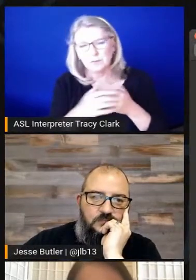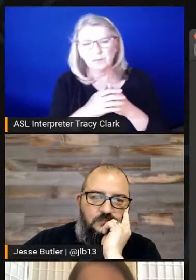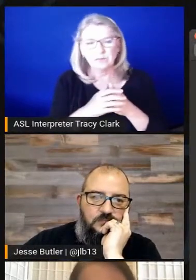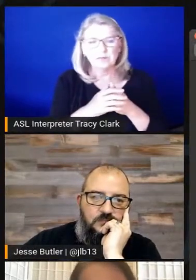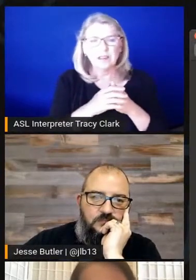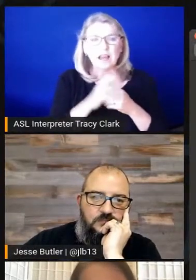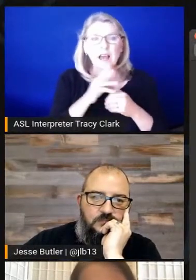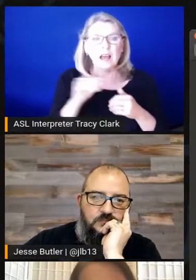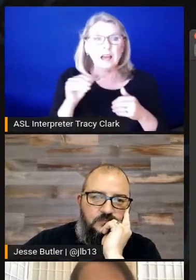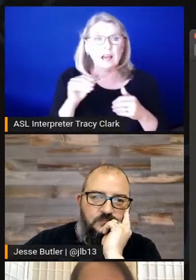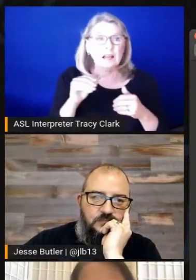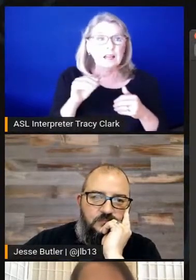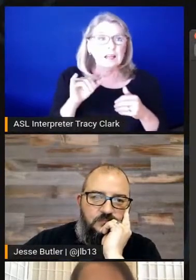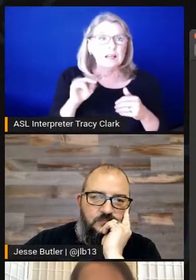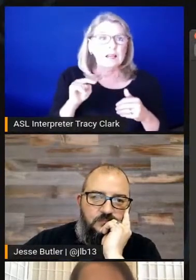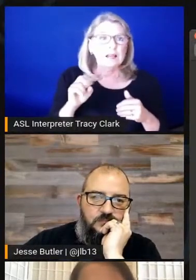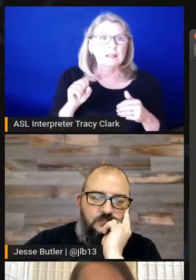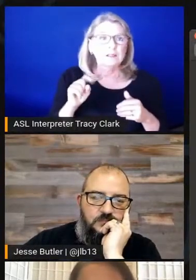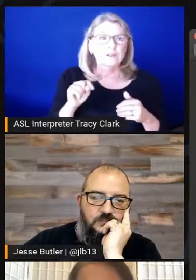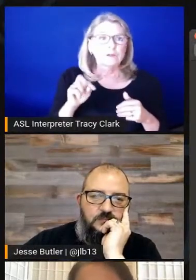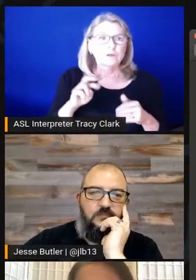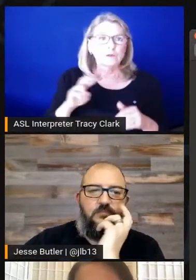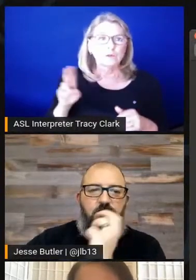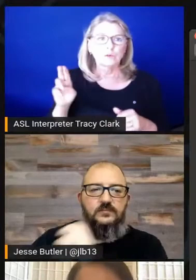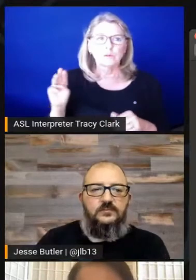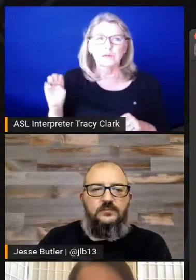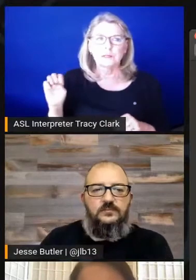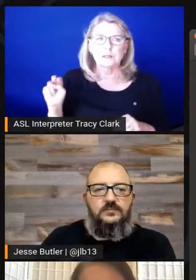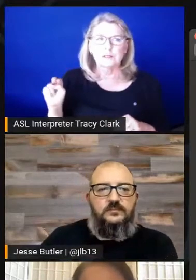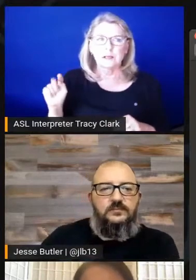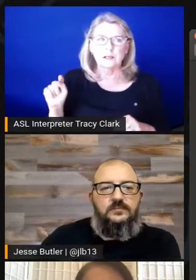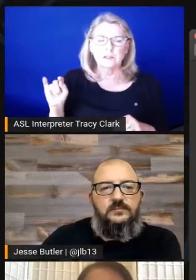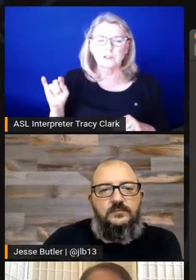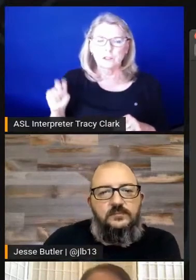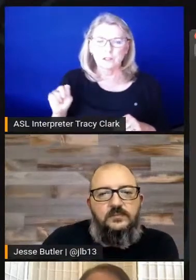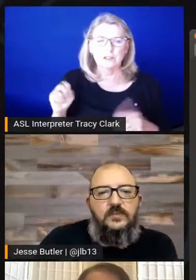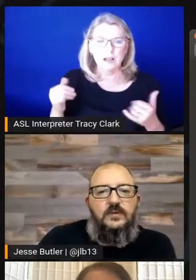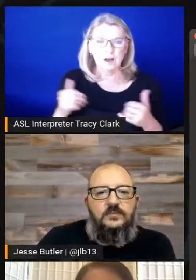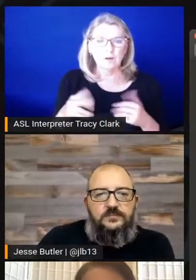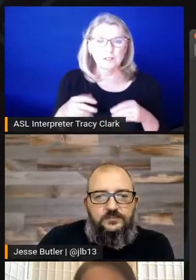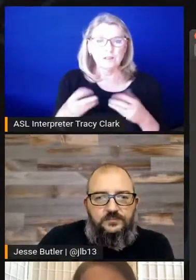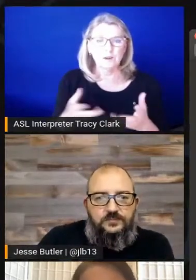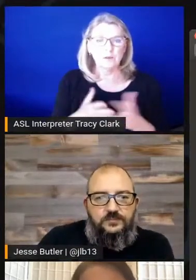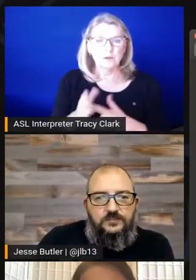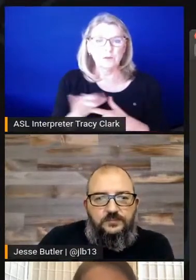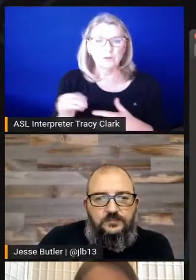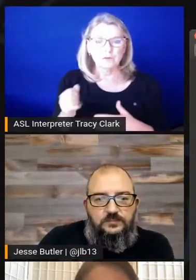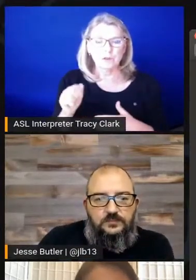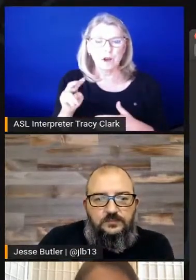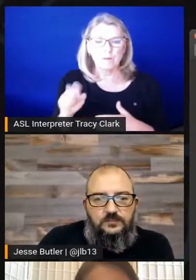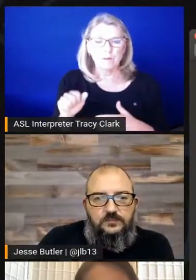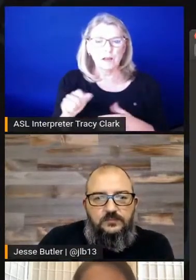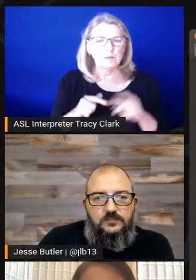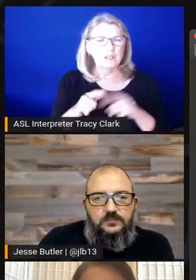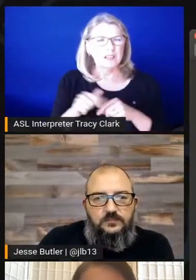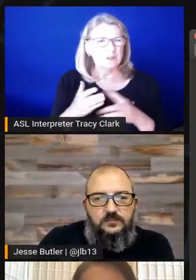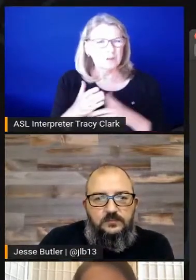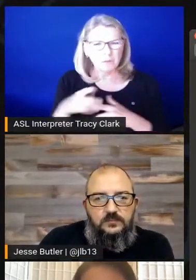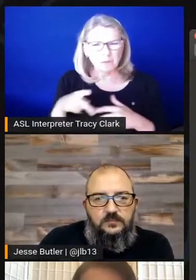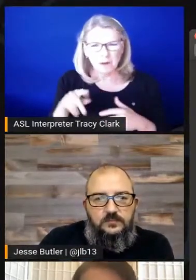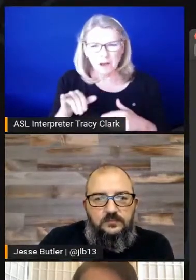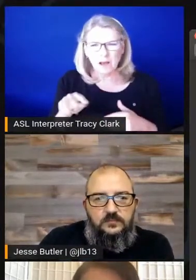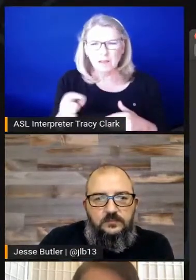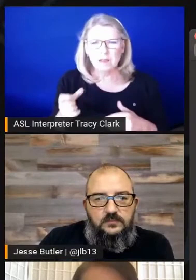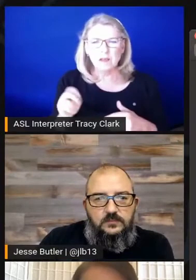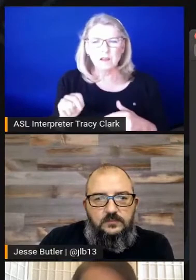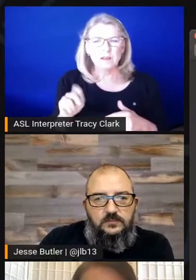Java, and also building that out for JavaScript, Python, .NET, Go. So really, you